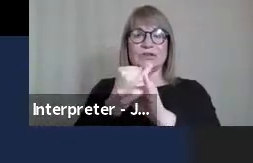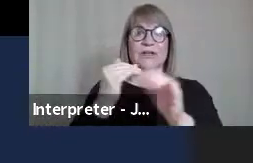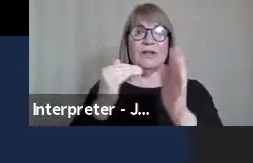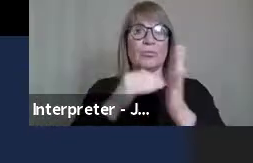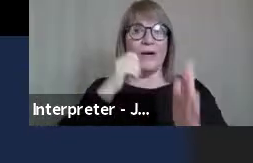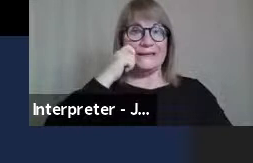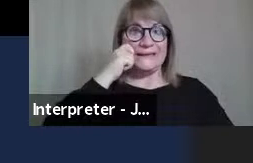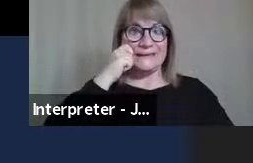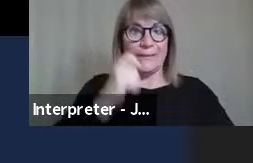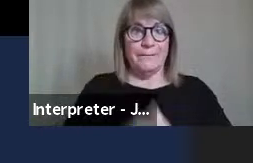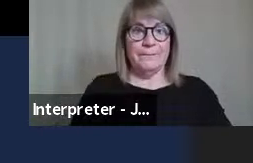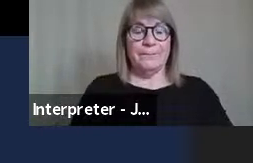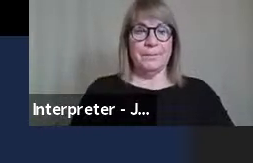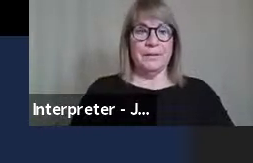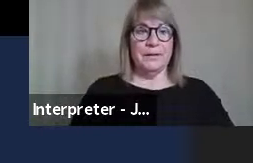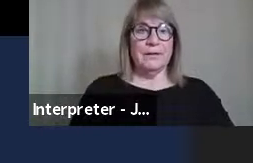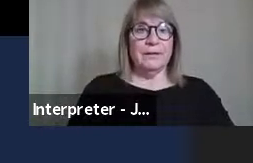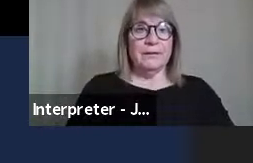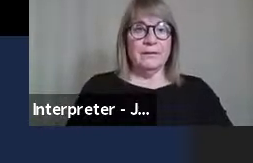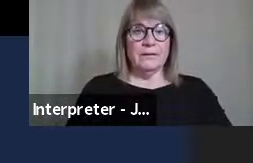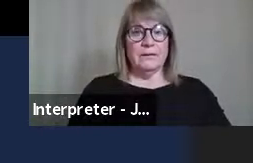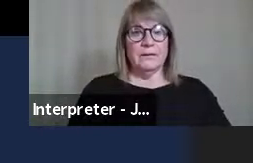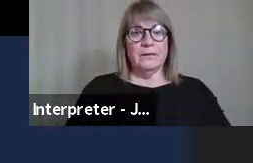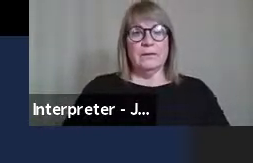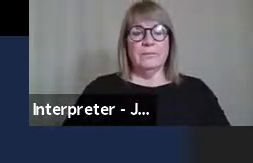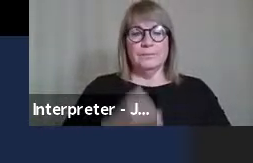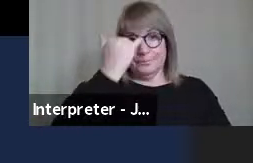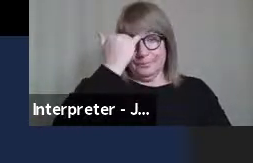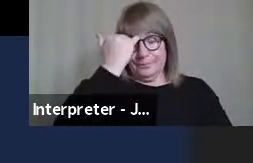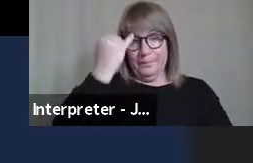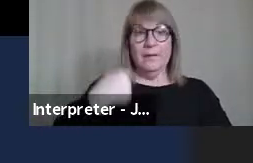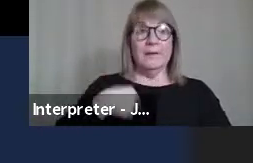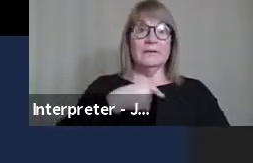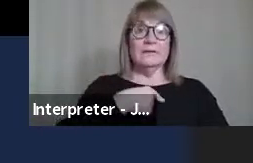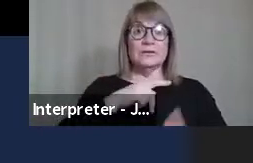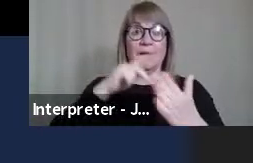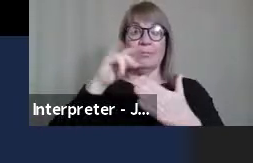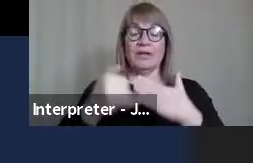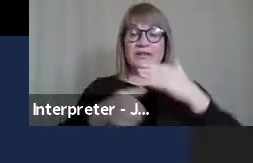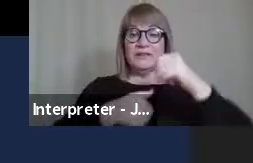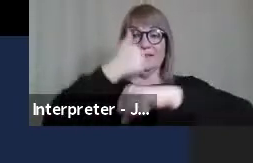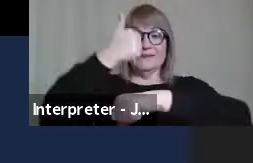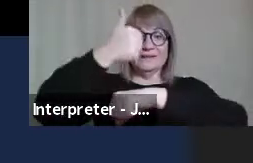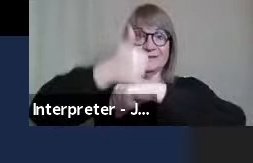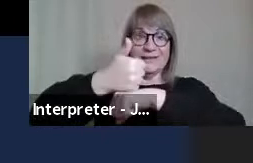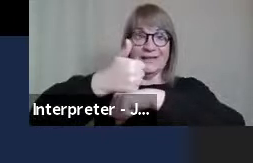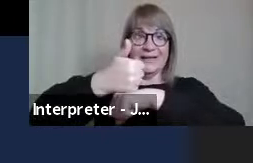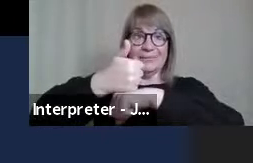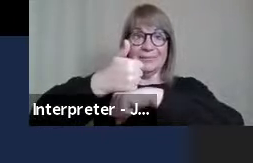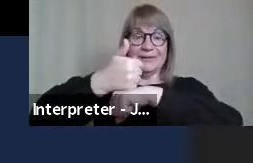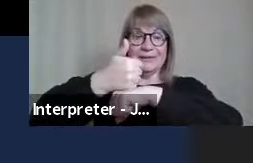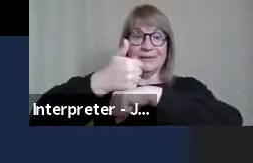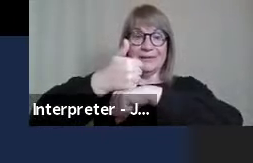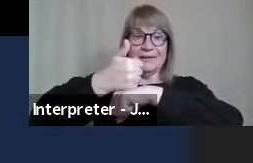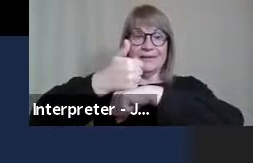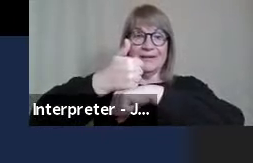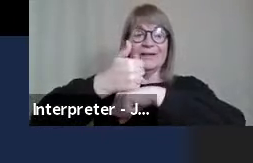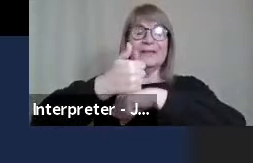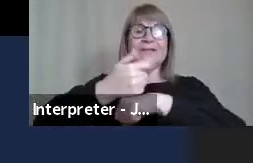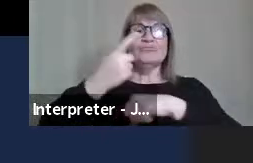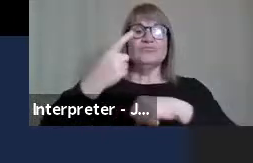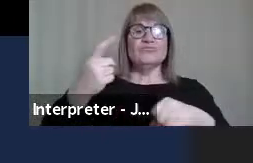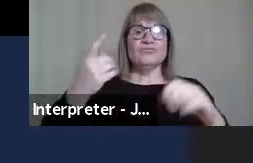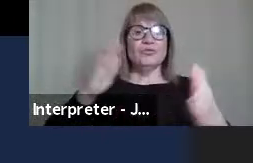racism um so our project is designed to address anti-black racism and